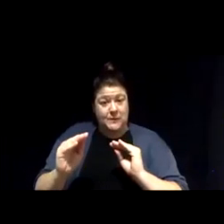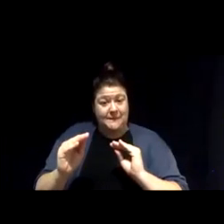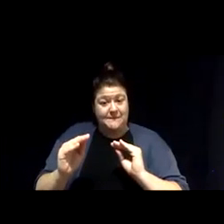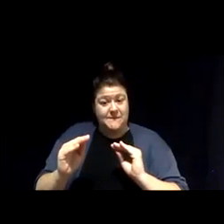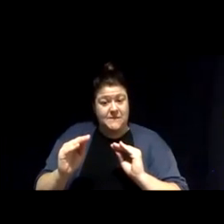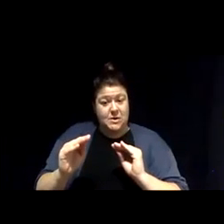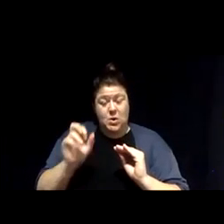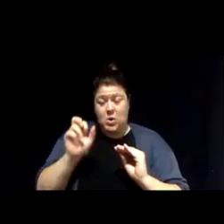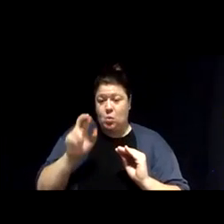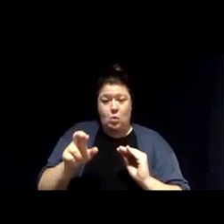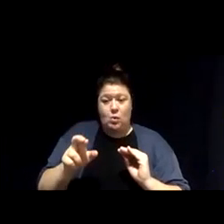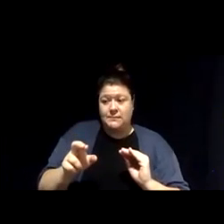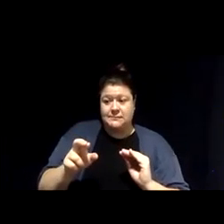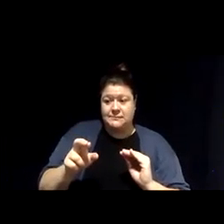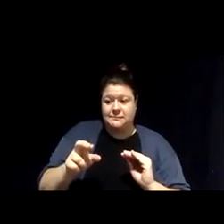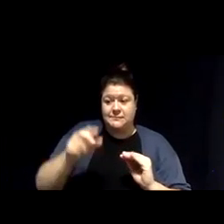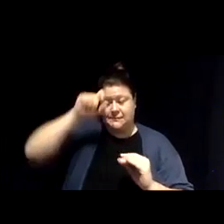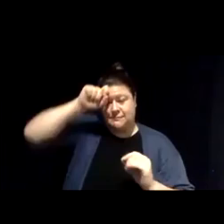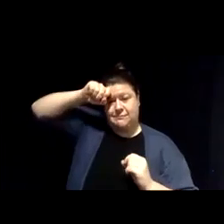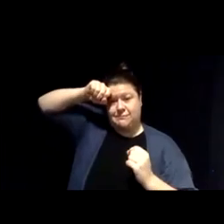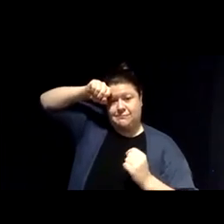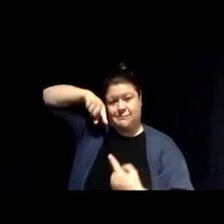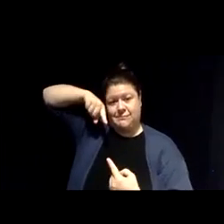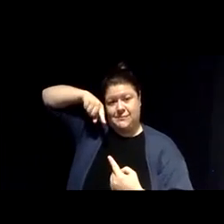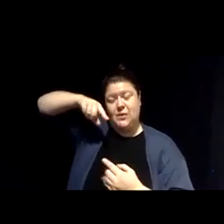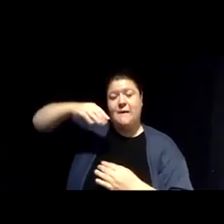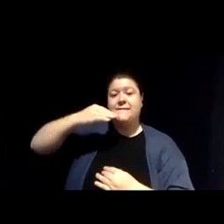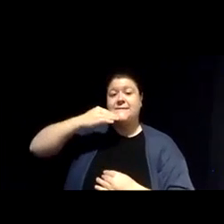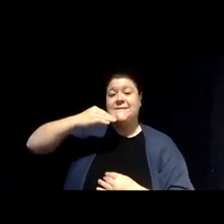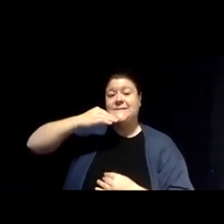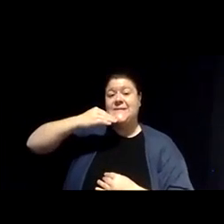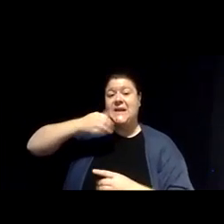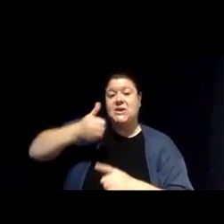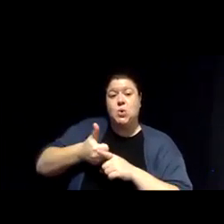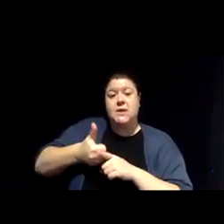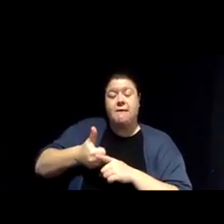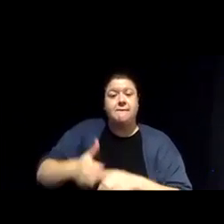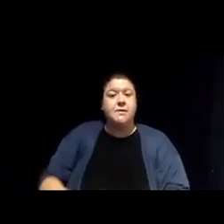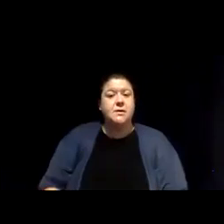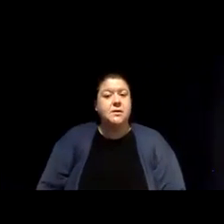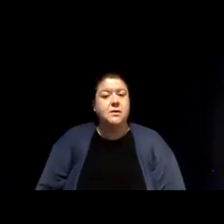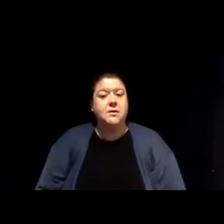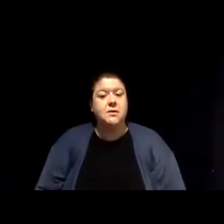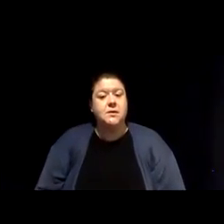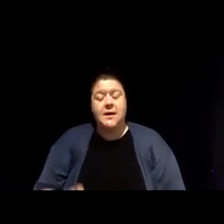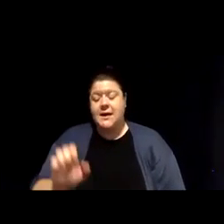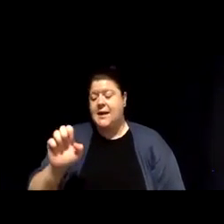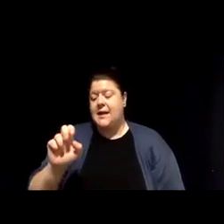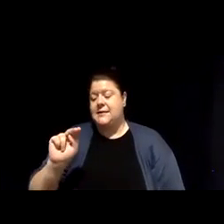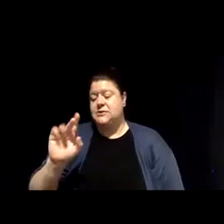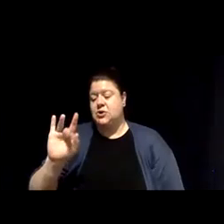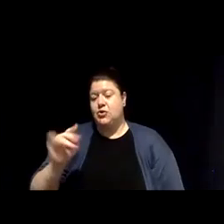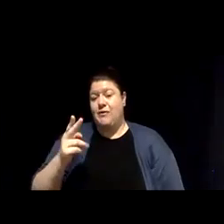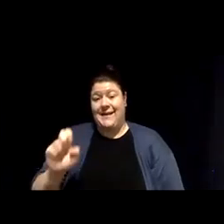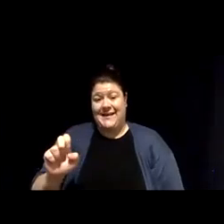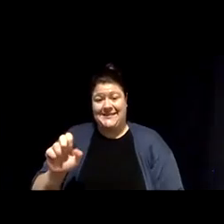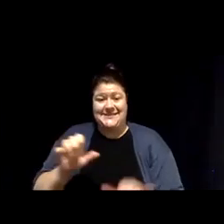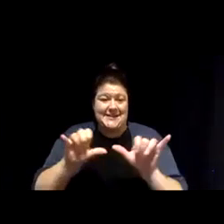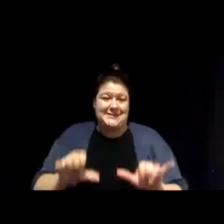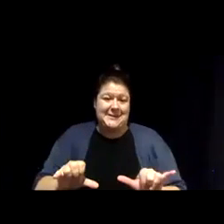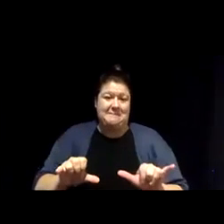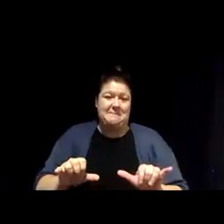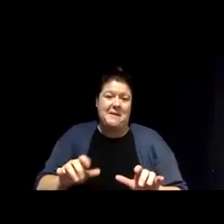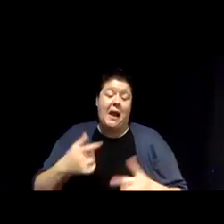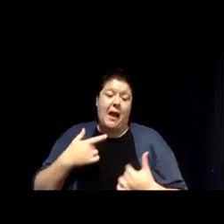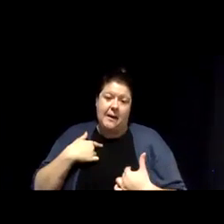or it tells you to go feed yourself. But the endocrine system, which to me, I have to say, I'm kind of a